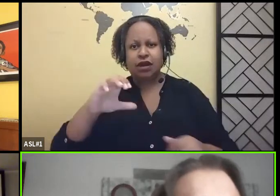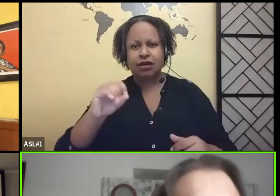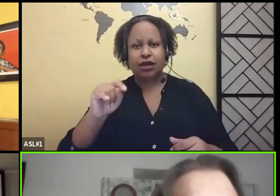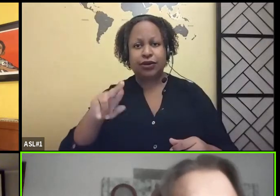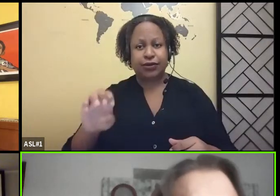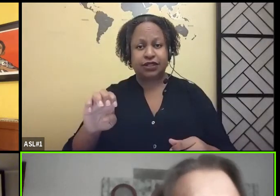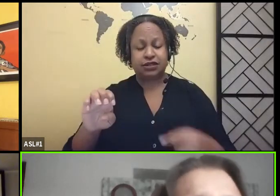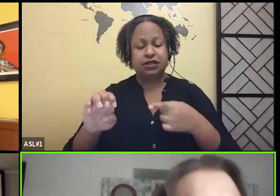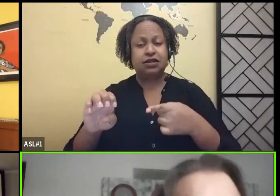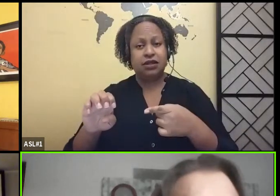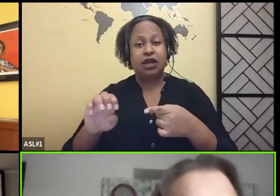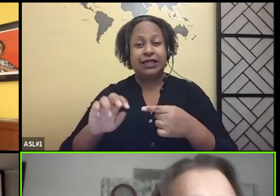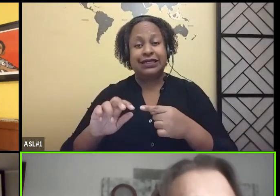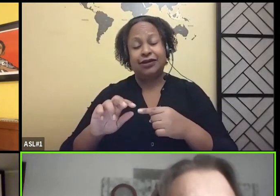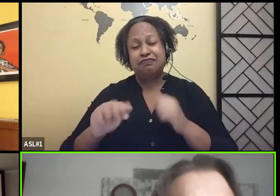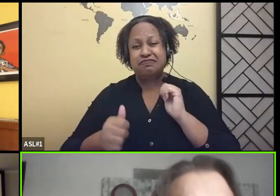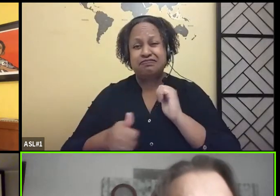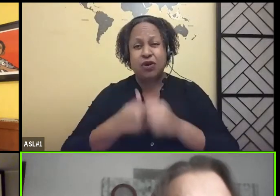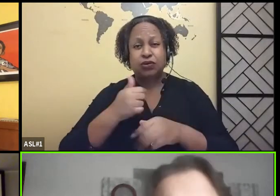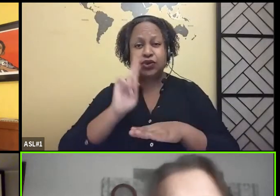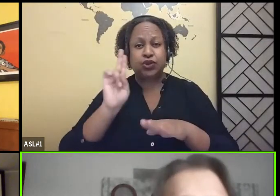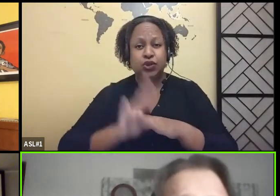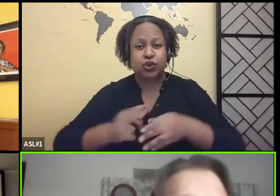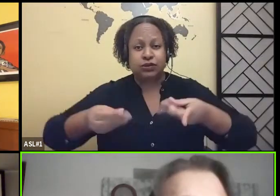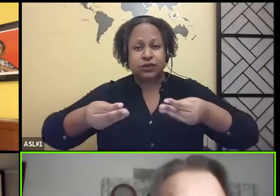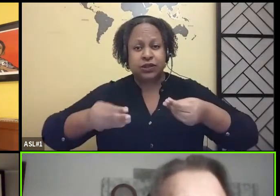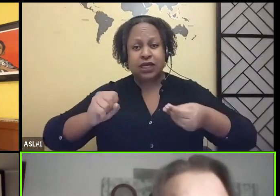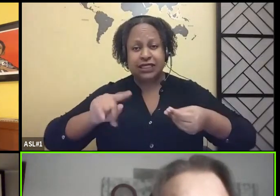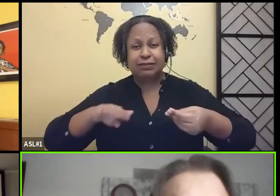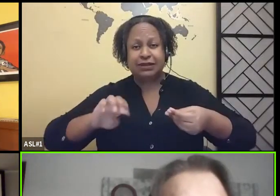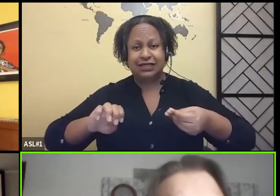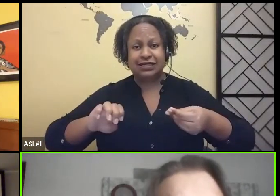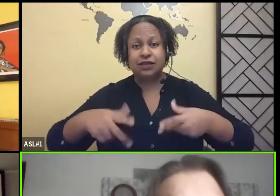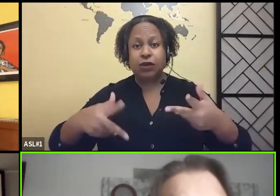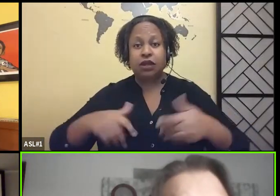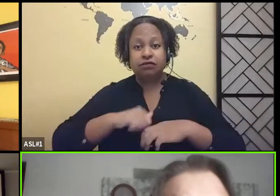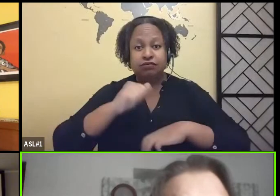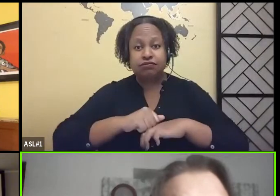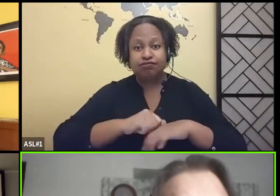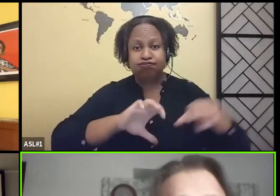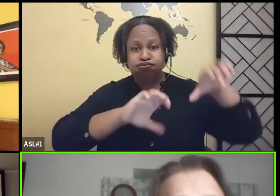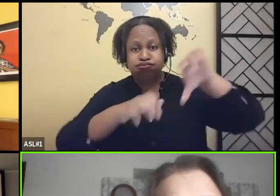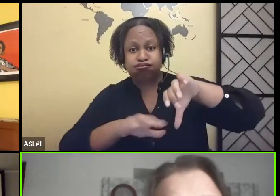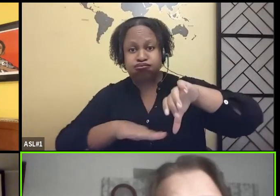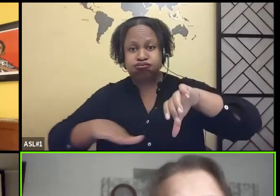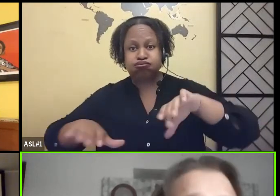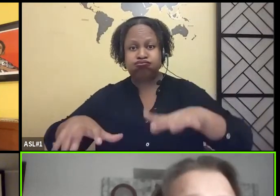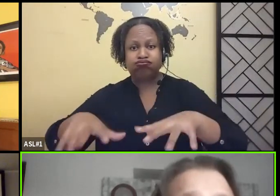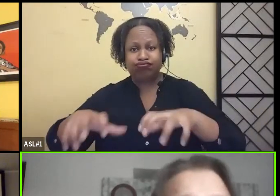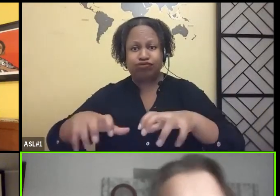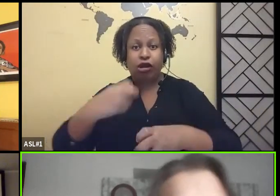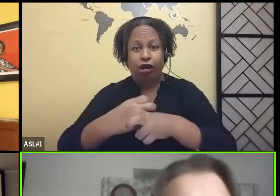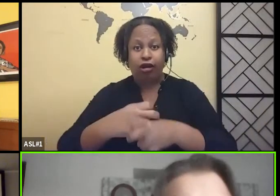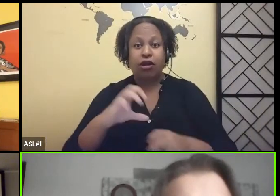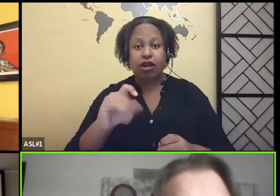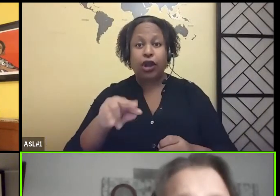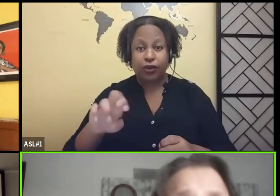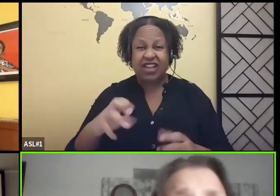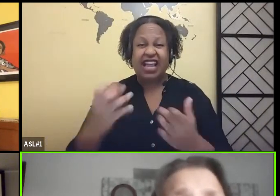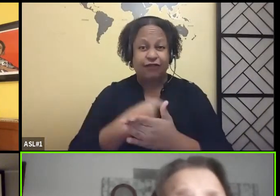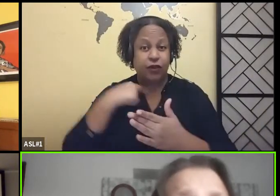used substance in the world, concrete. And everything we are talking about basically that we oppose is built of